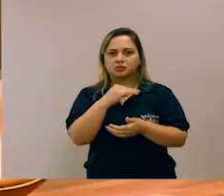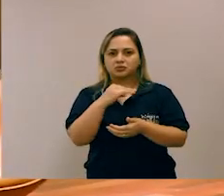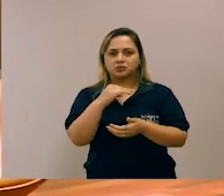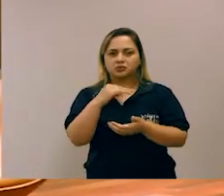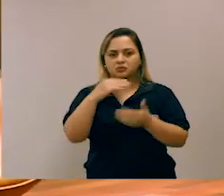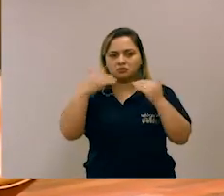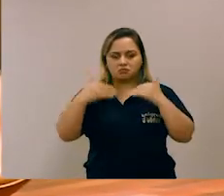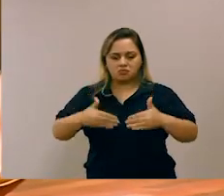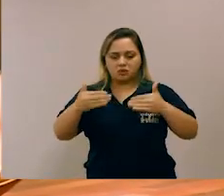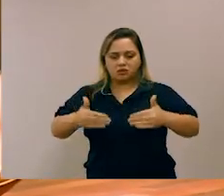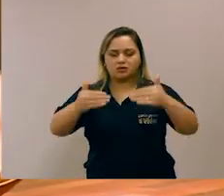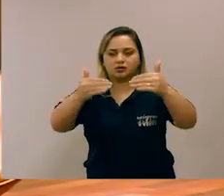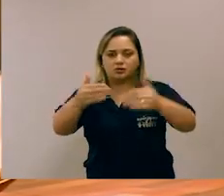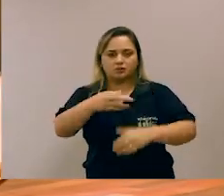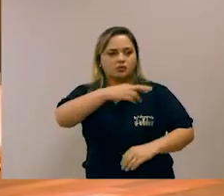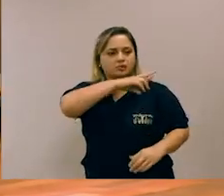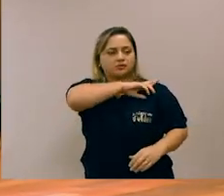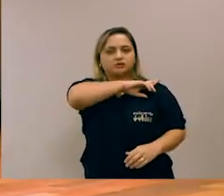is equivalent to our ministries,